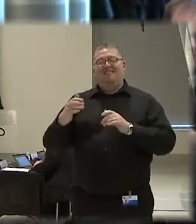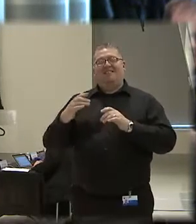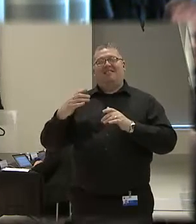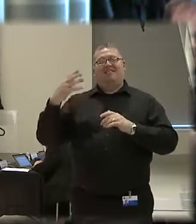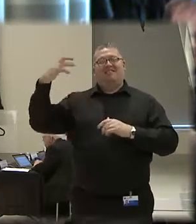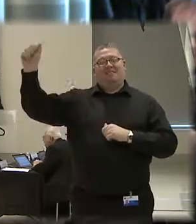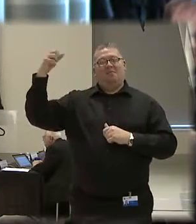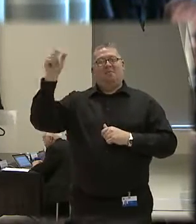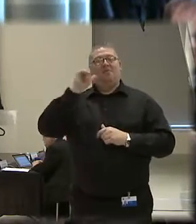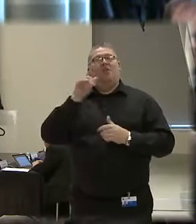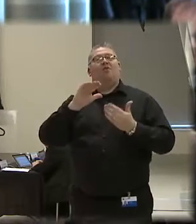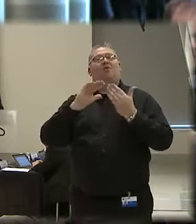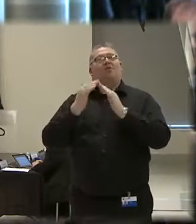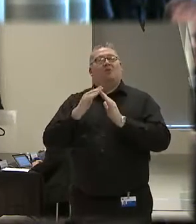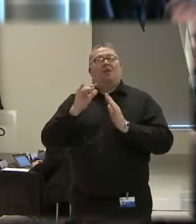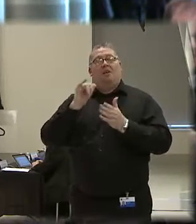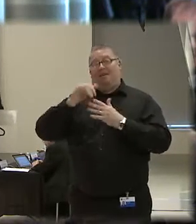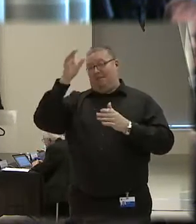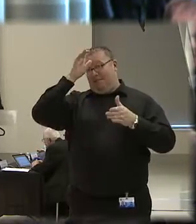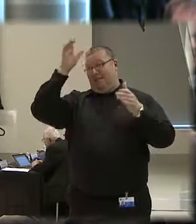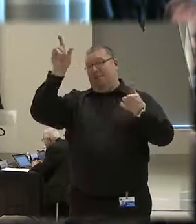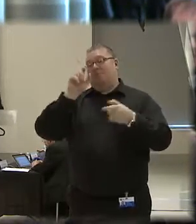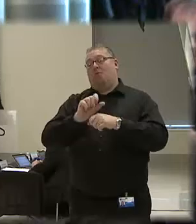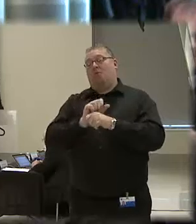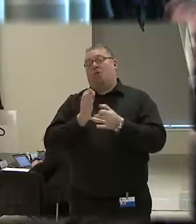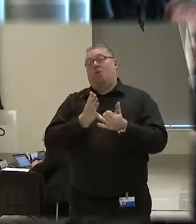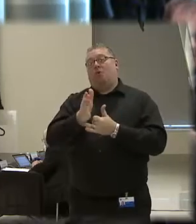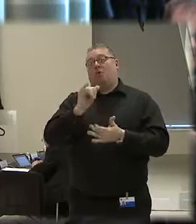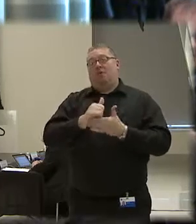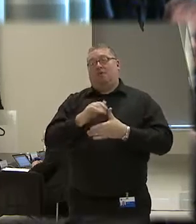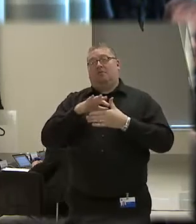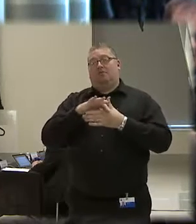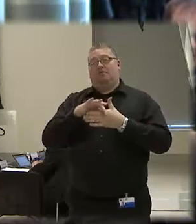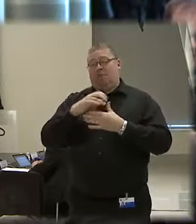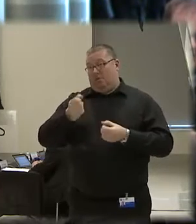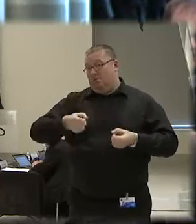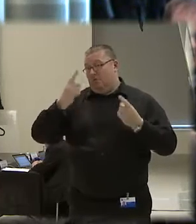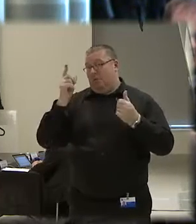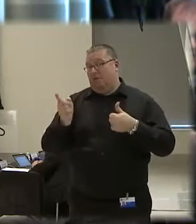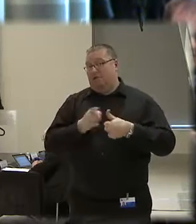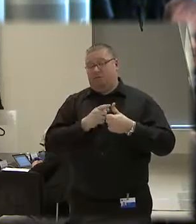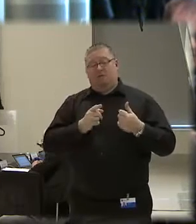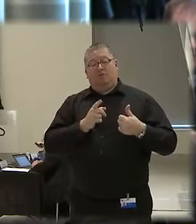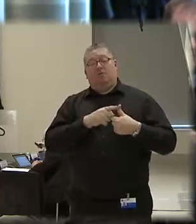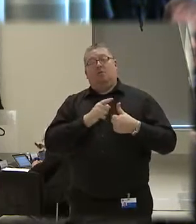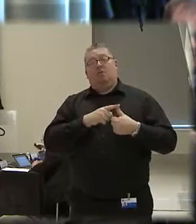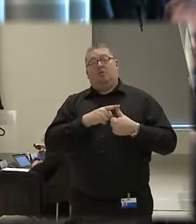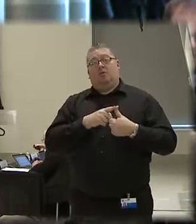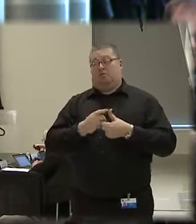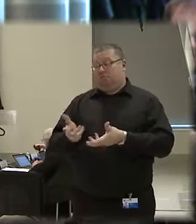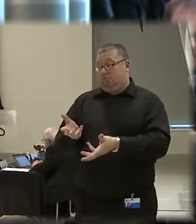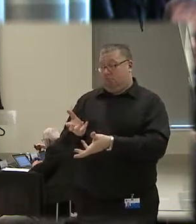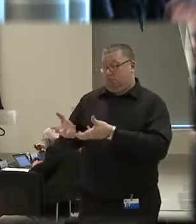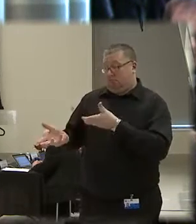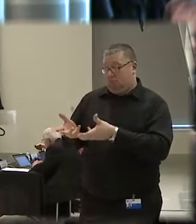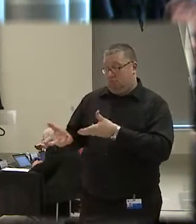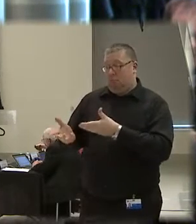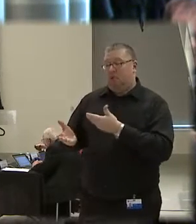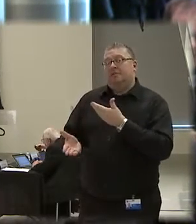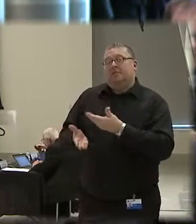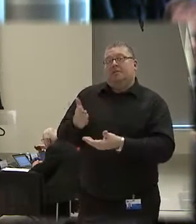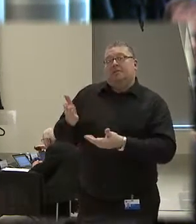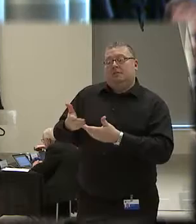policing as an ideology must be navigated through the context of 3 lenses. 1, interpersonal